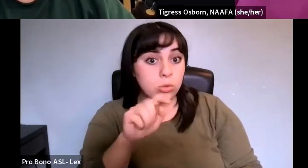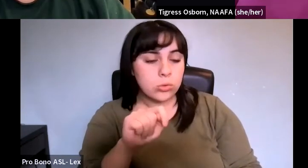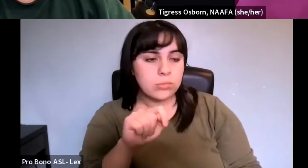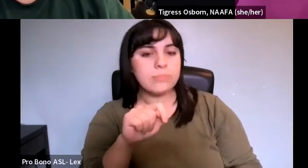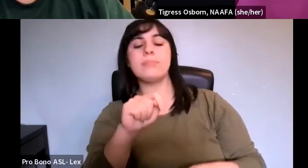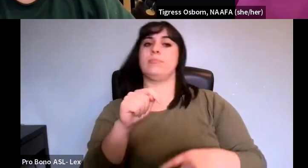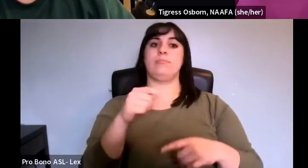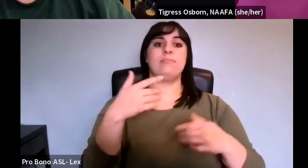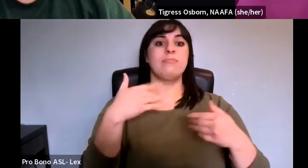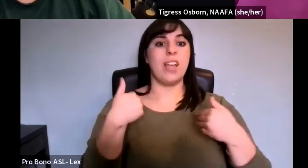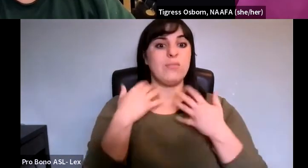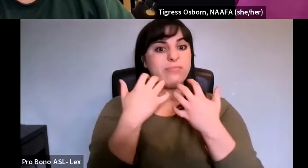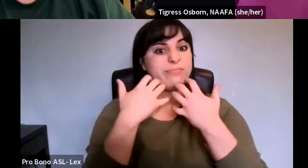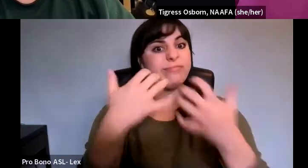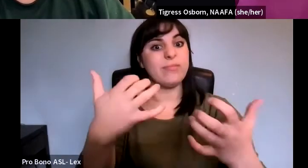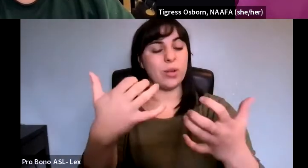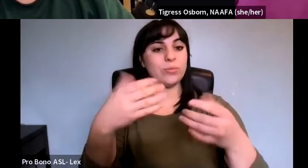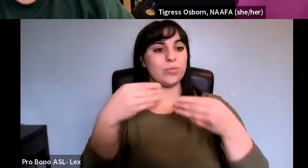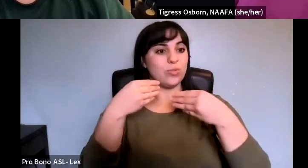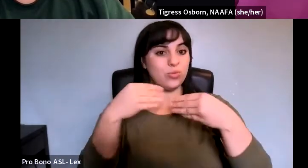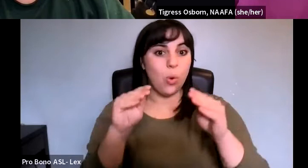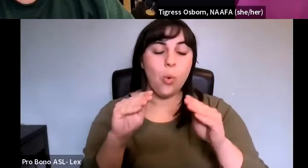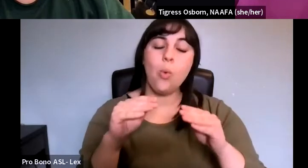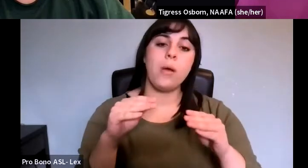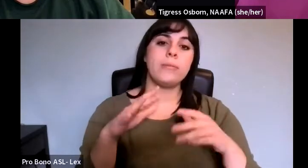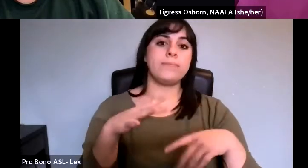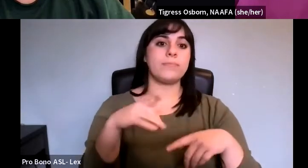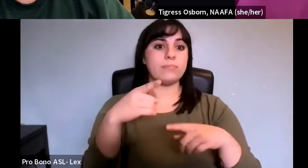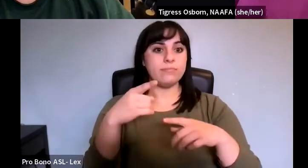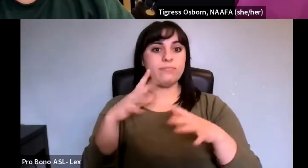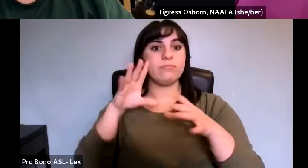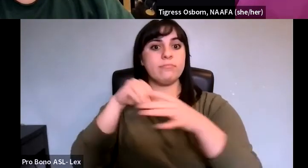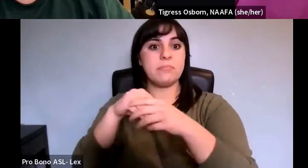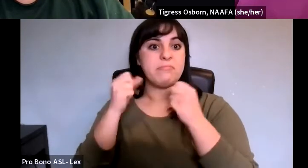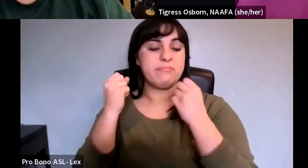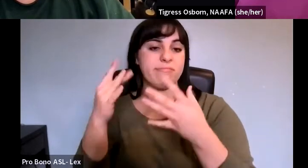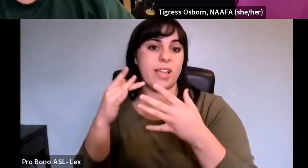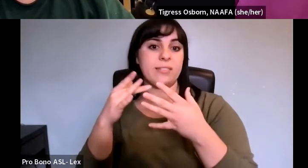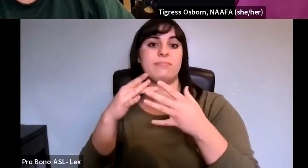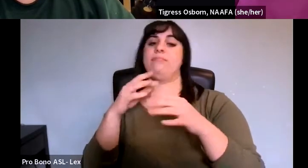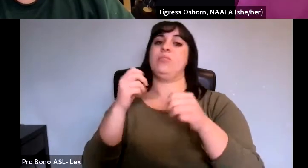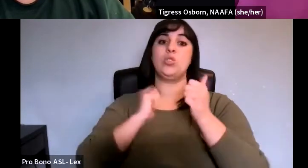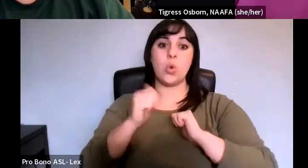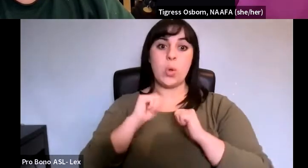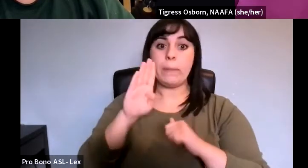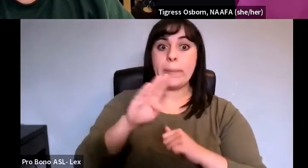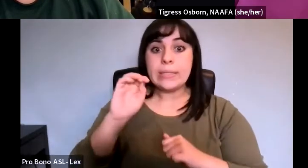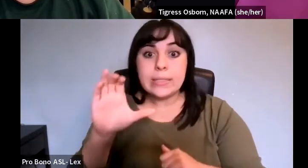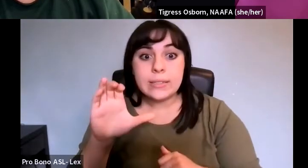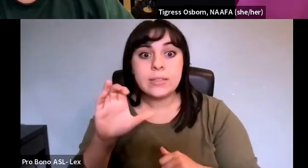and appeared in numerous television shows for the BBC, ITV, Comedy Central, and Dave, among